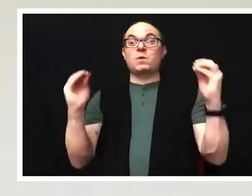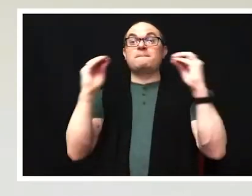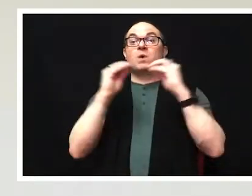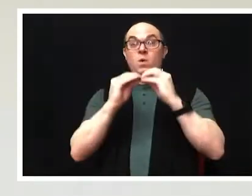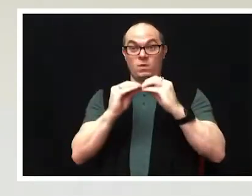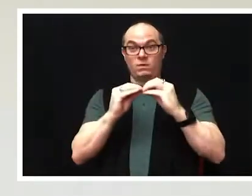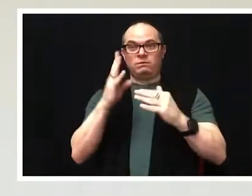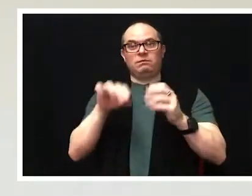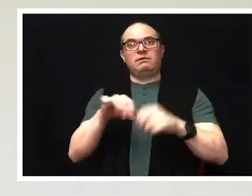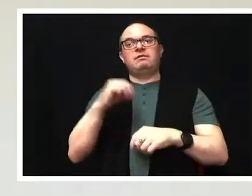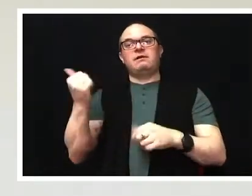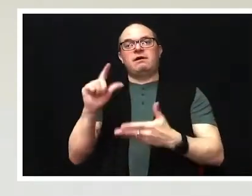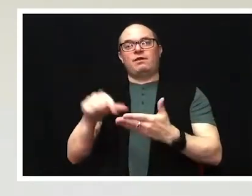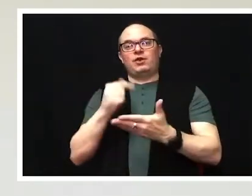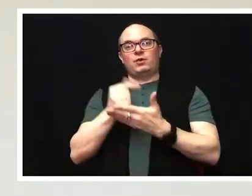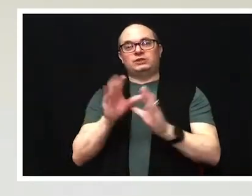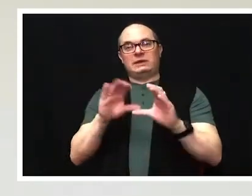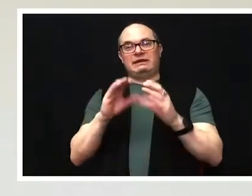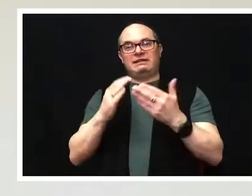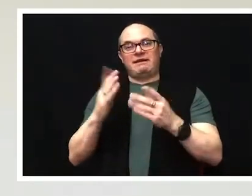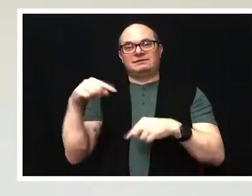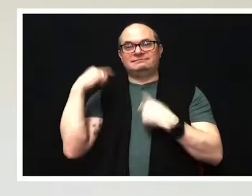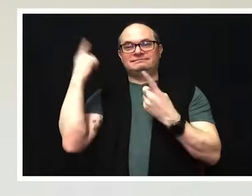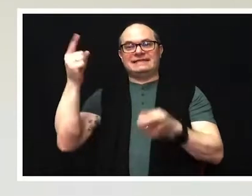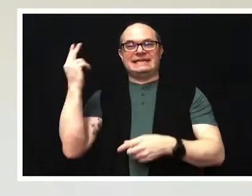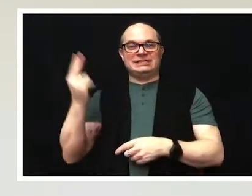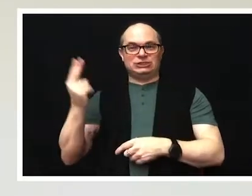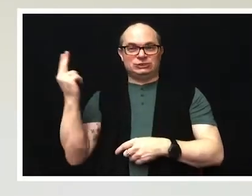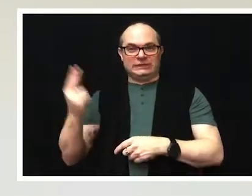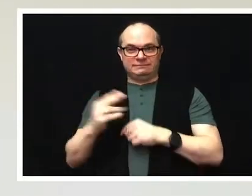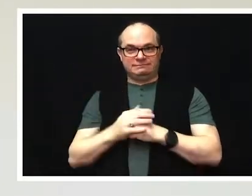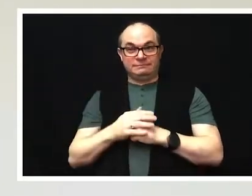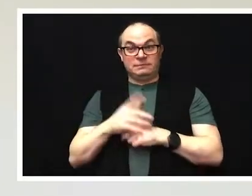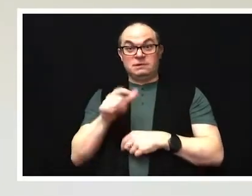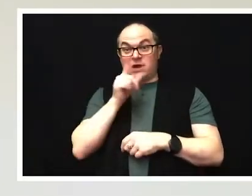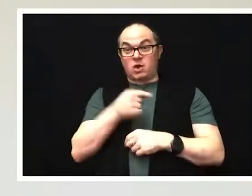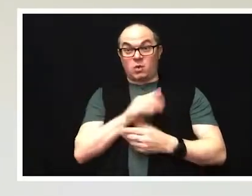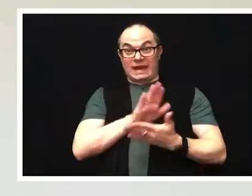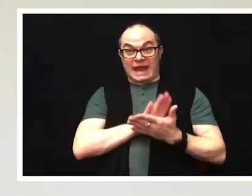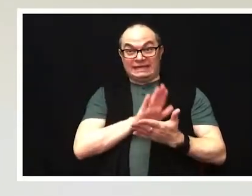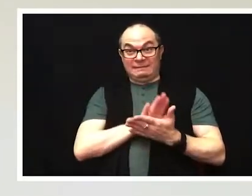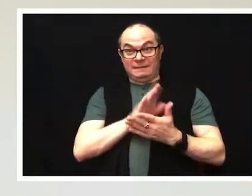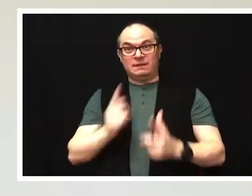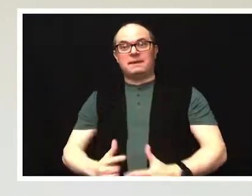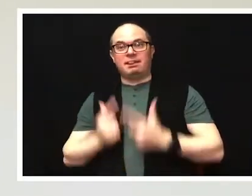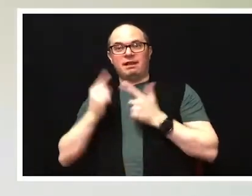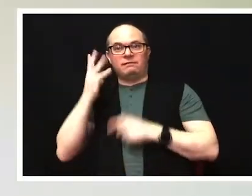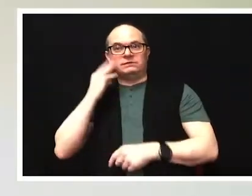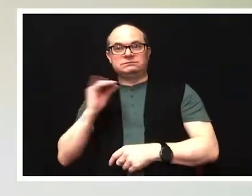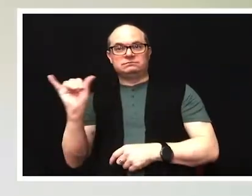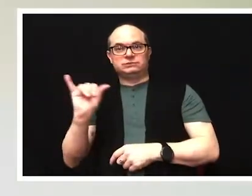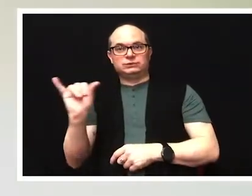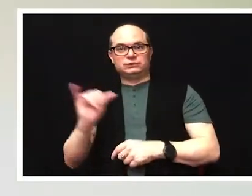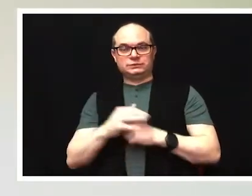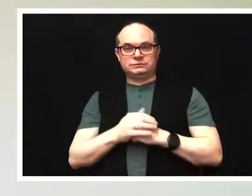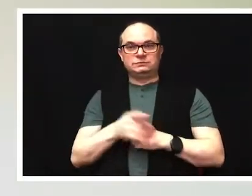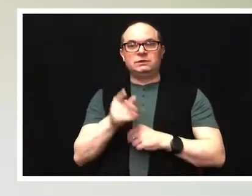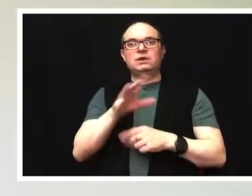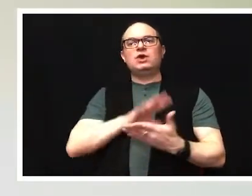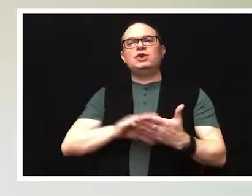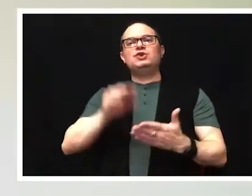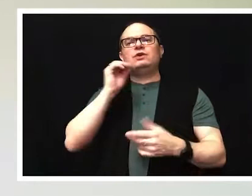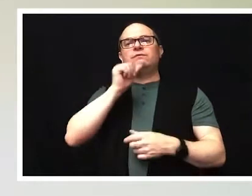more than any other graduating class in history, not just academically, but in life. You have learned